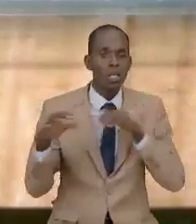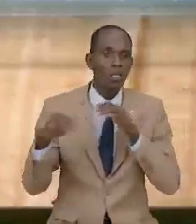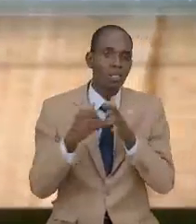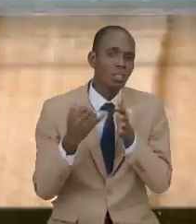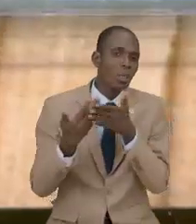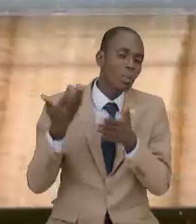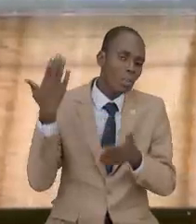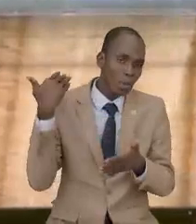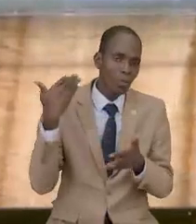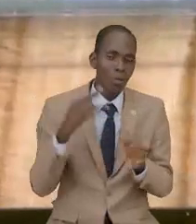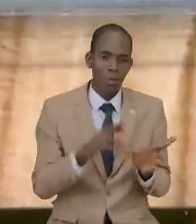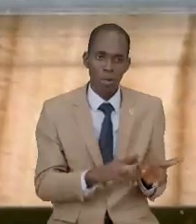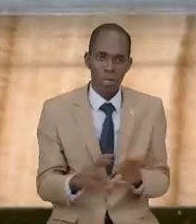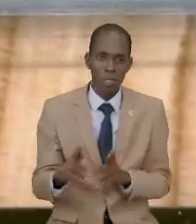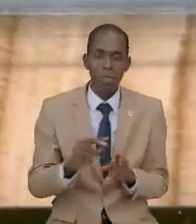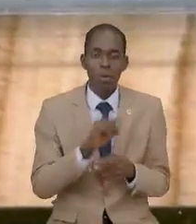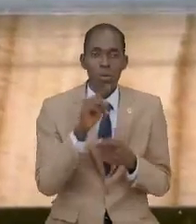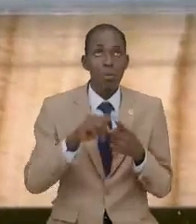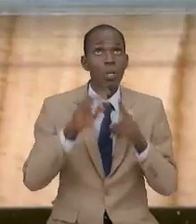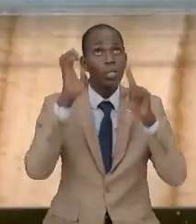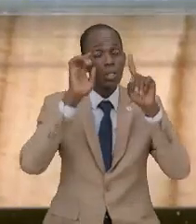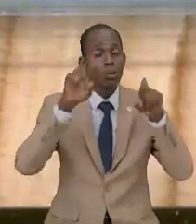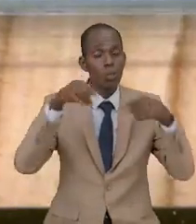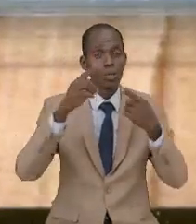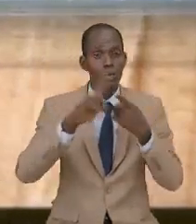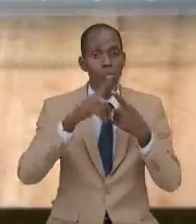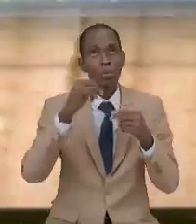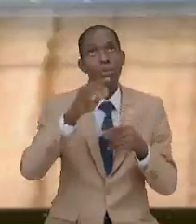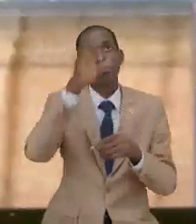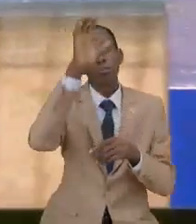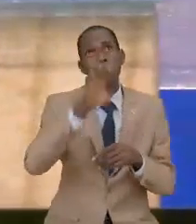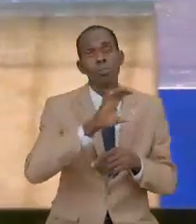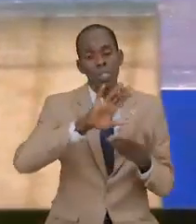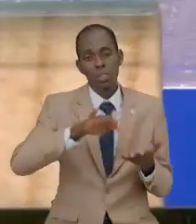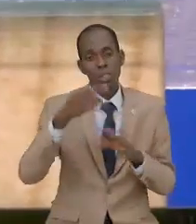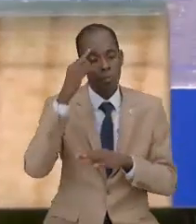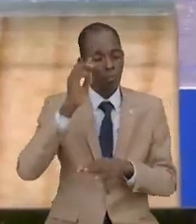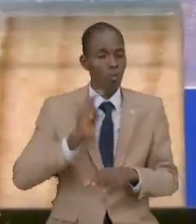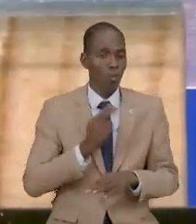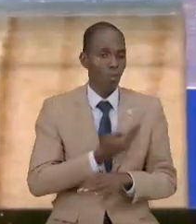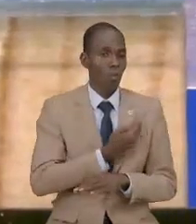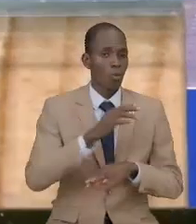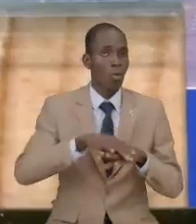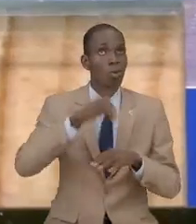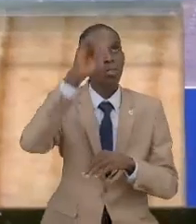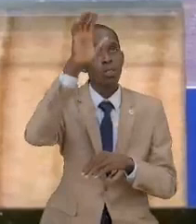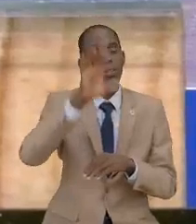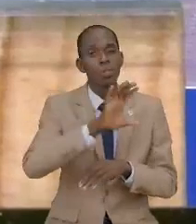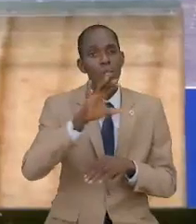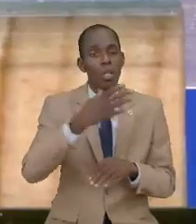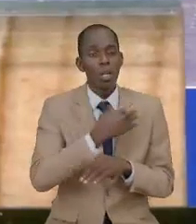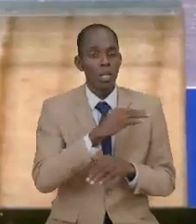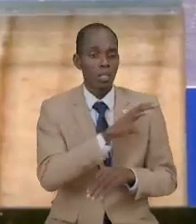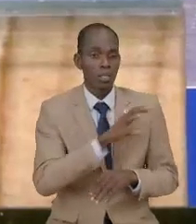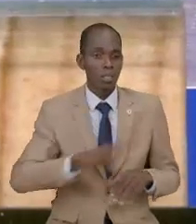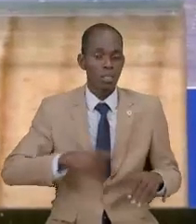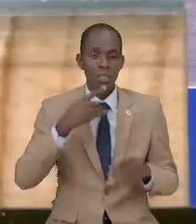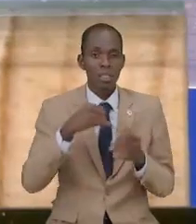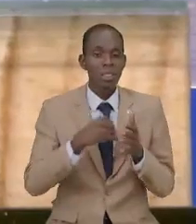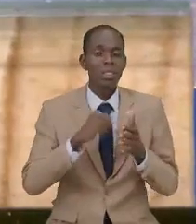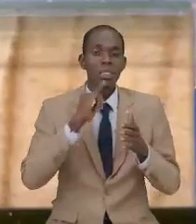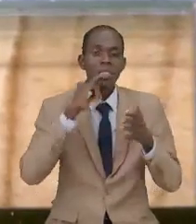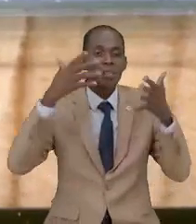he went to the cross, and when he died for us on the cross, and when he said, "It is finished,"